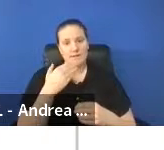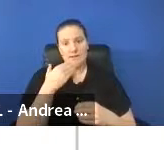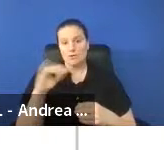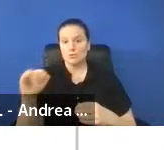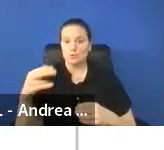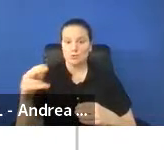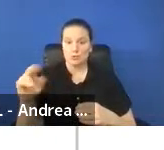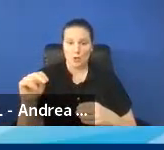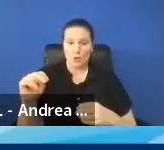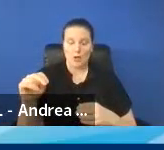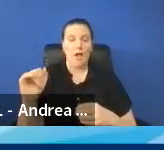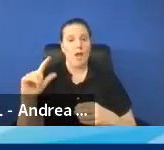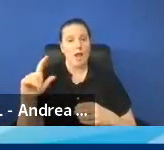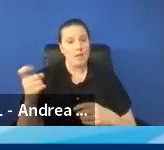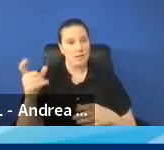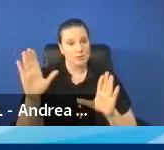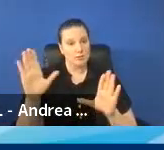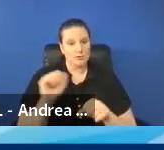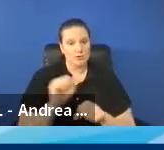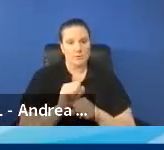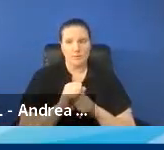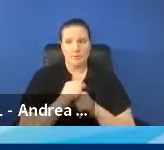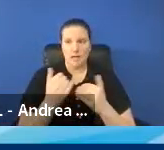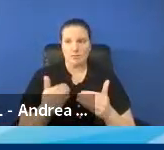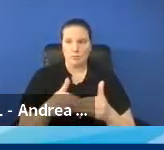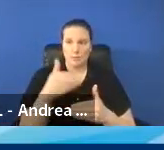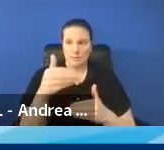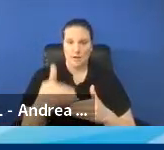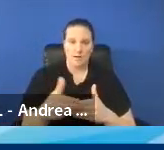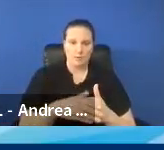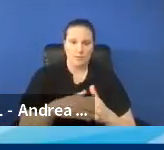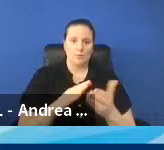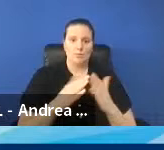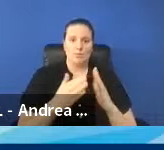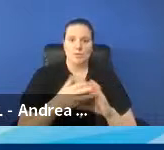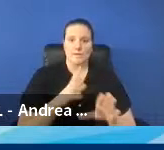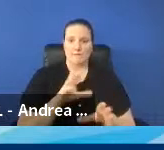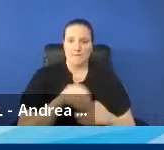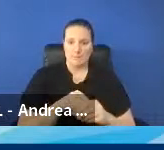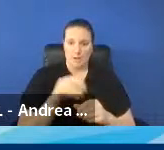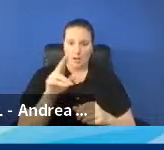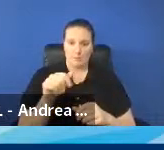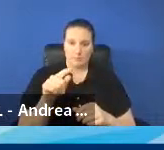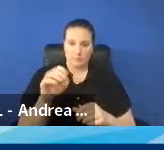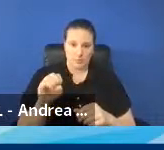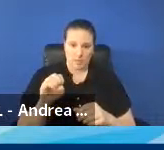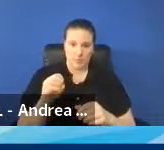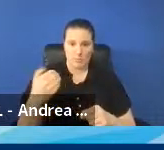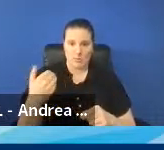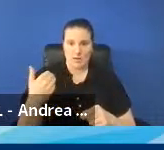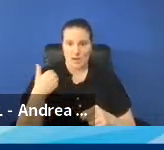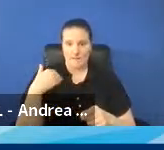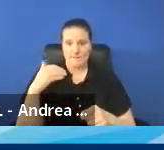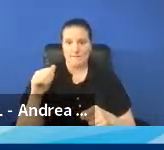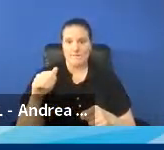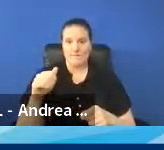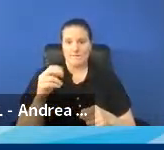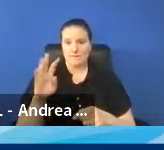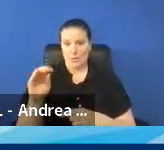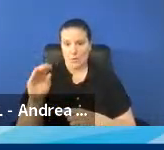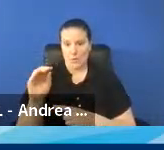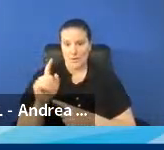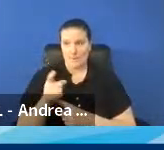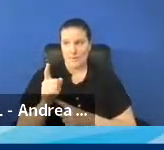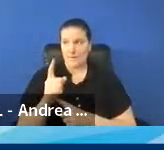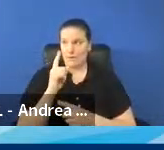and Alex. Great job. We are going to move on to the community engagement update. We had allocated 40 minutes